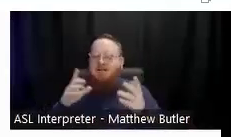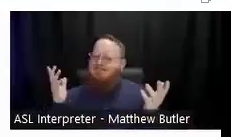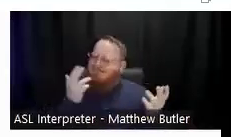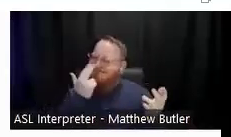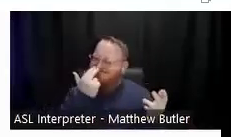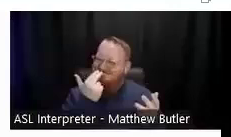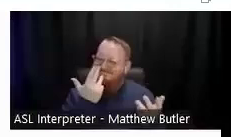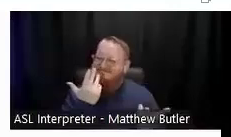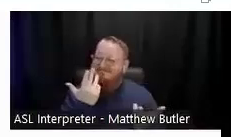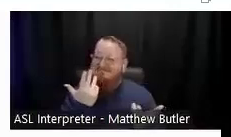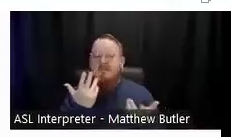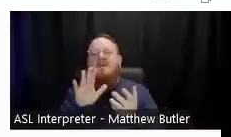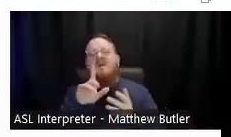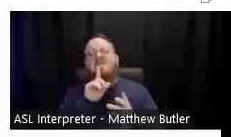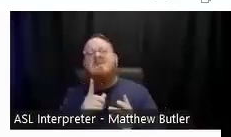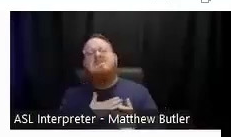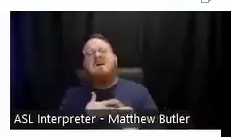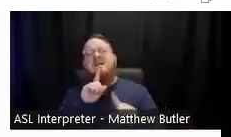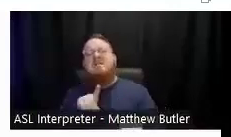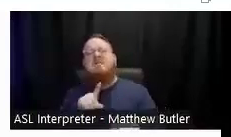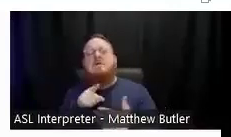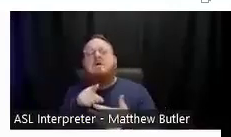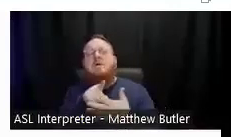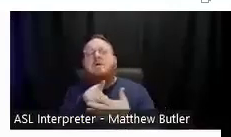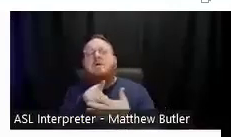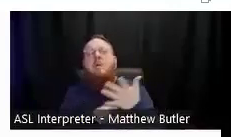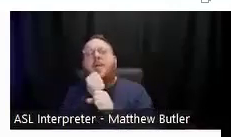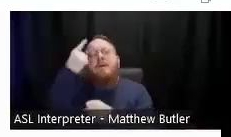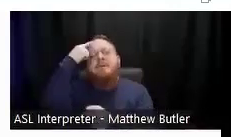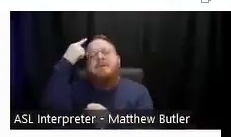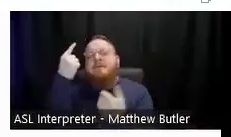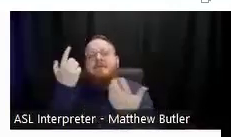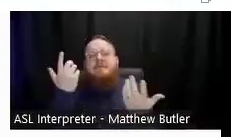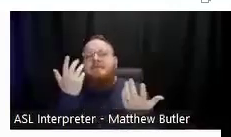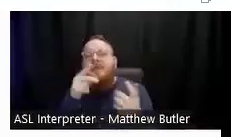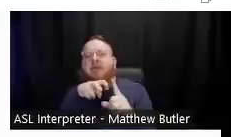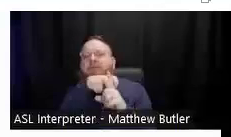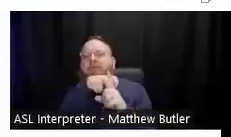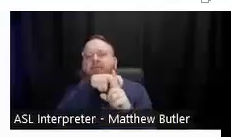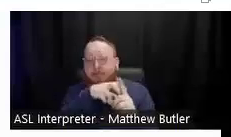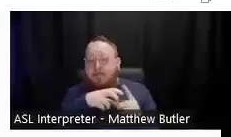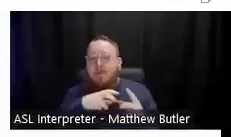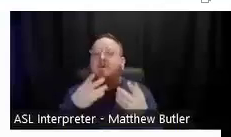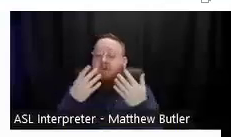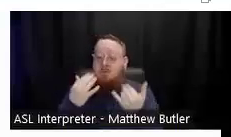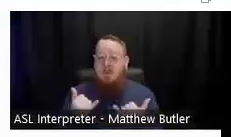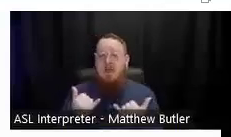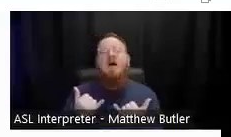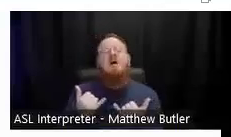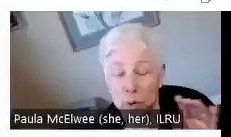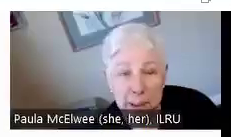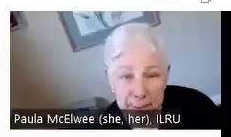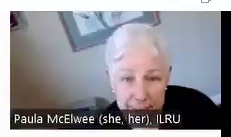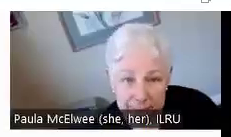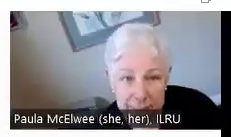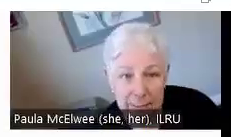What makes sense? So while we're discussing this, let's drop in that chat again. What are